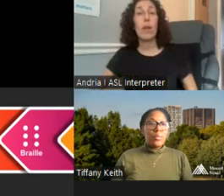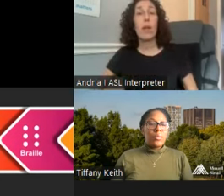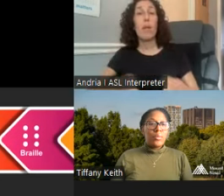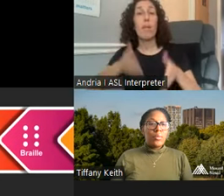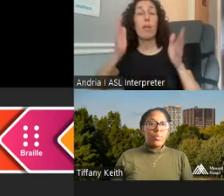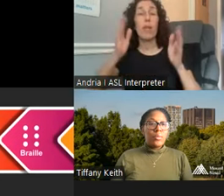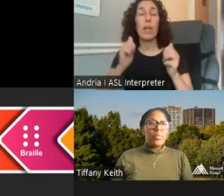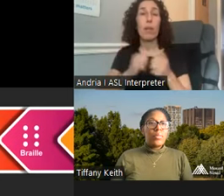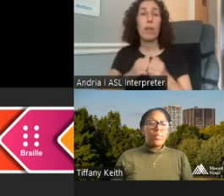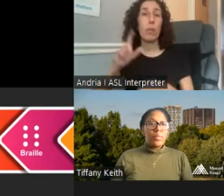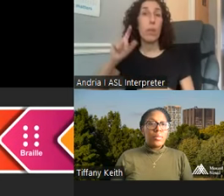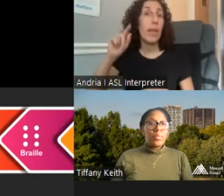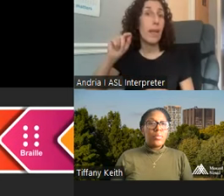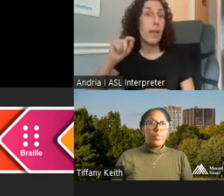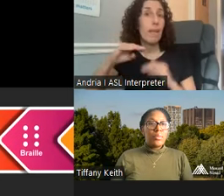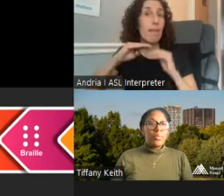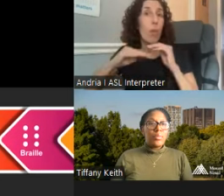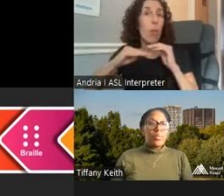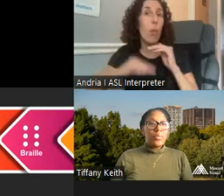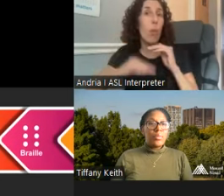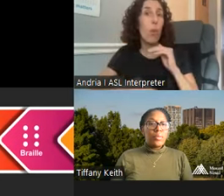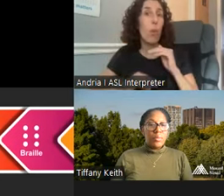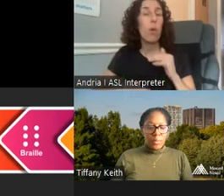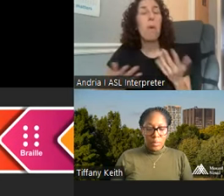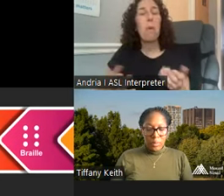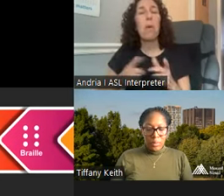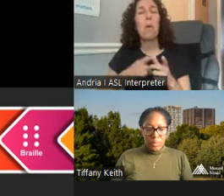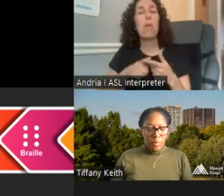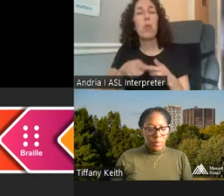you're going to just get them basically to the elevators, right?